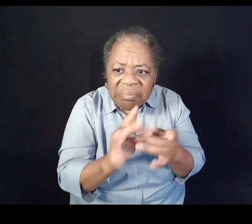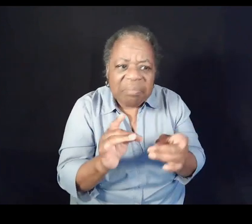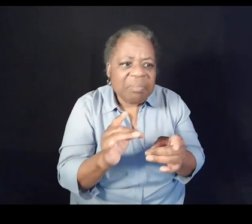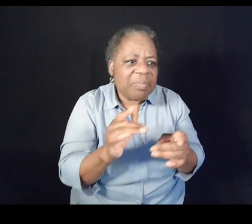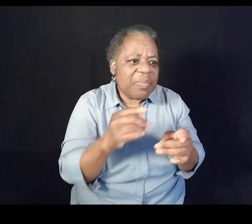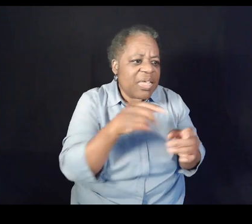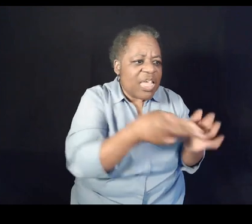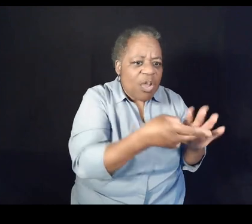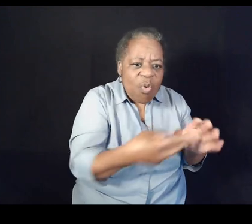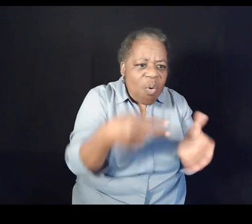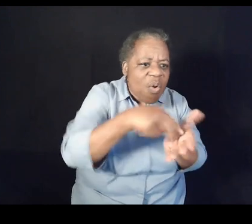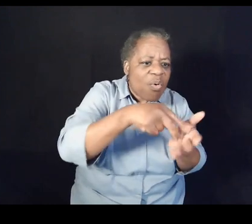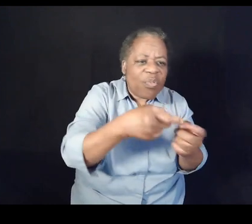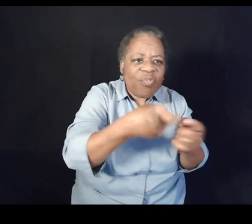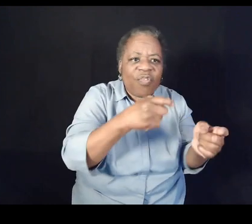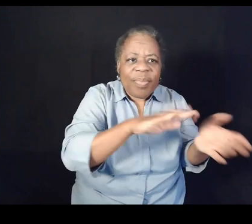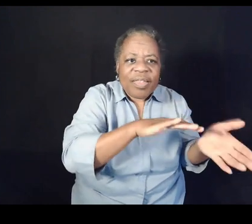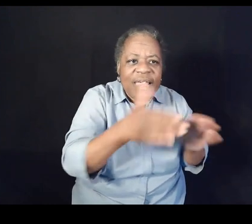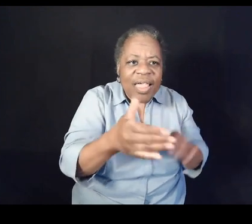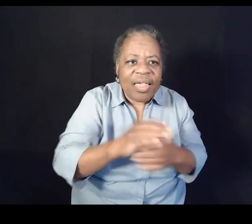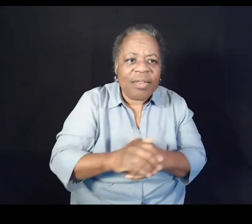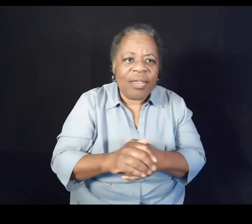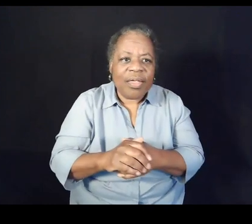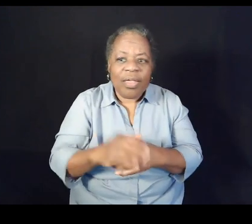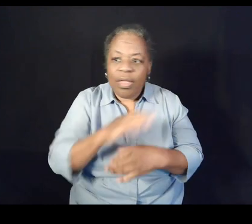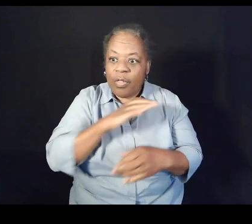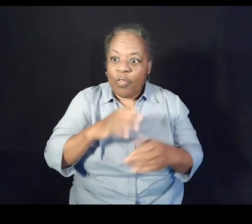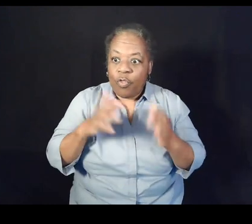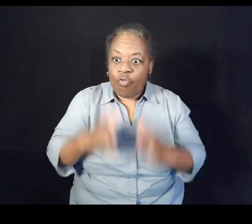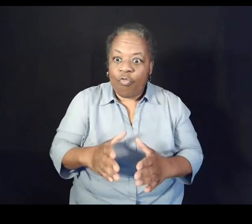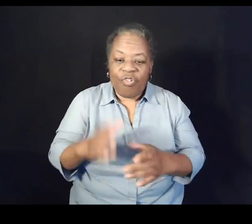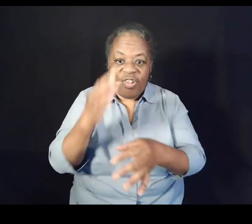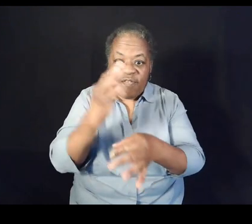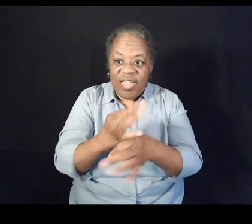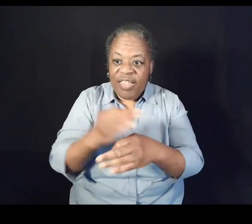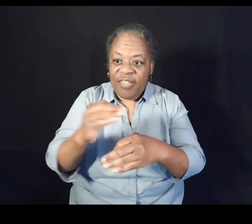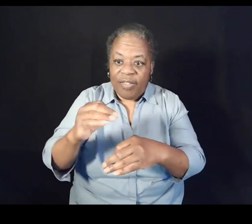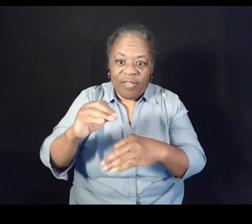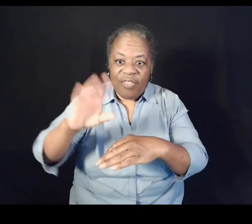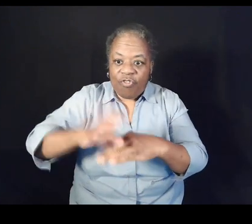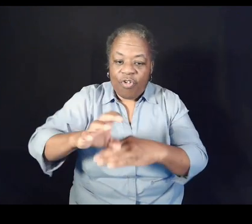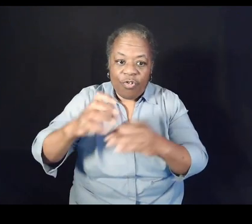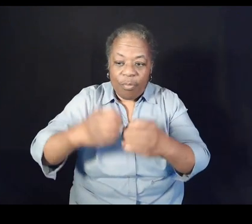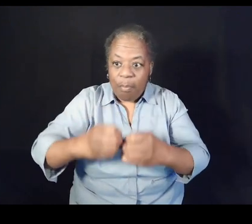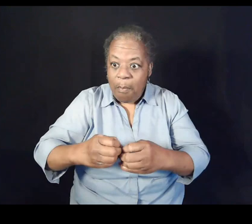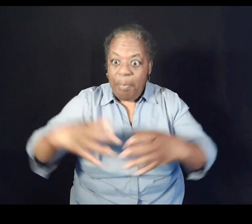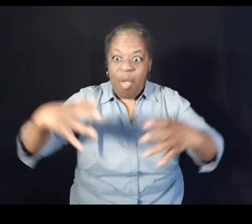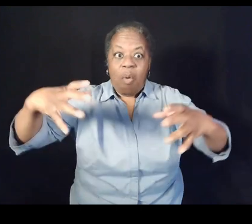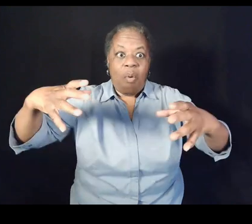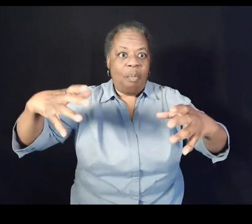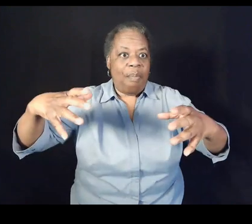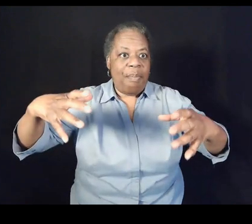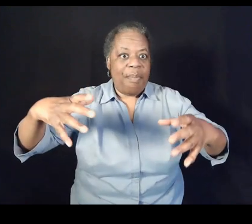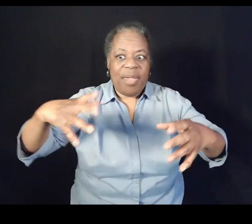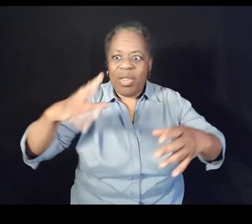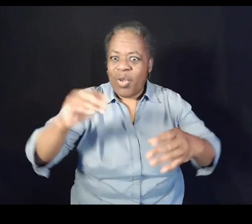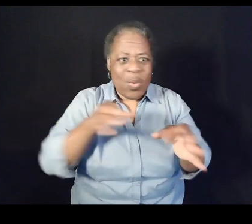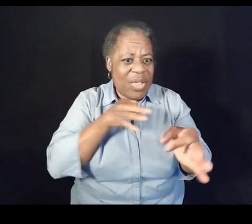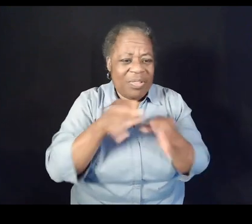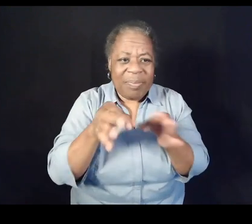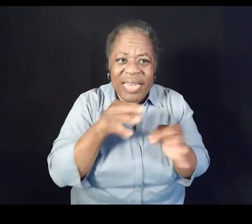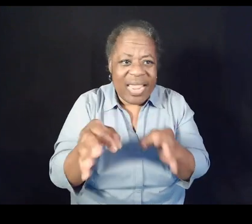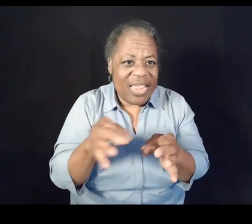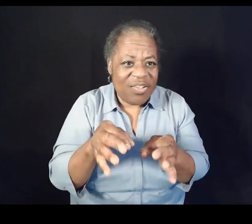There's the emergence of the Christian faith and church almost overnight, with no plausible explanation apart